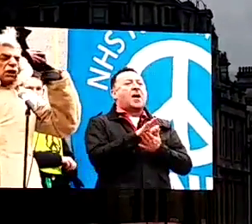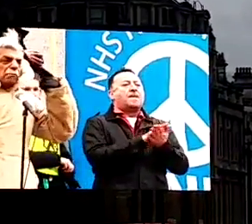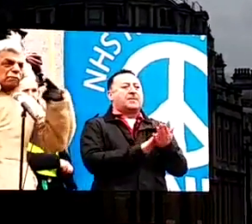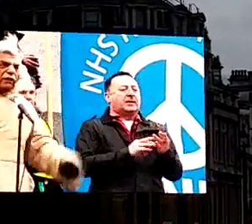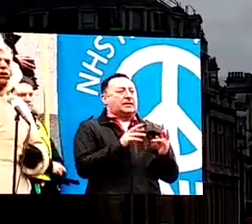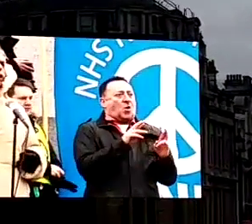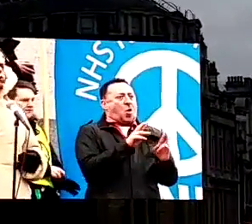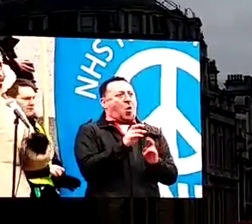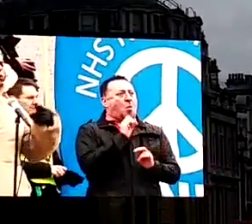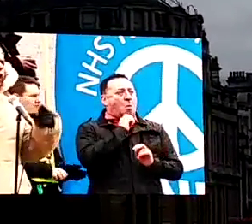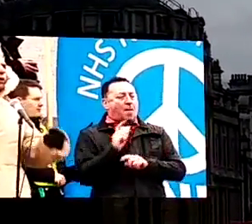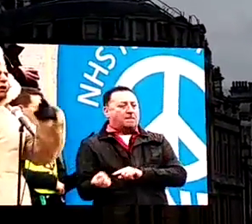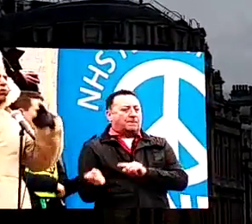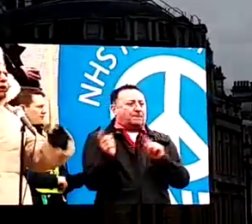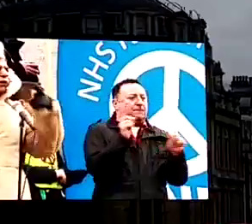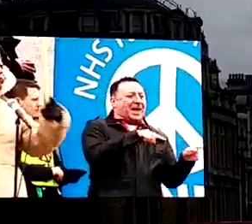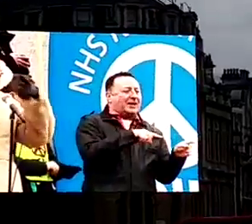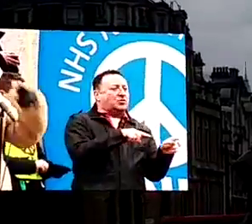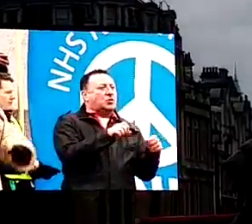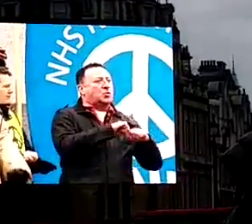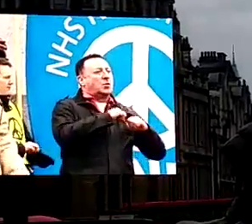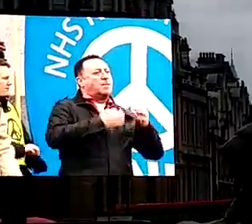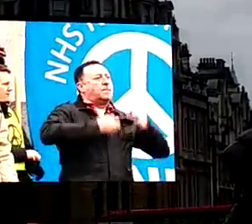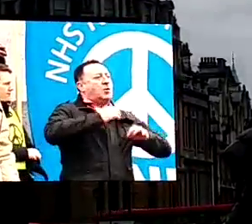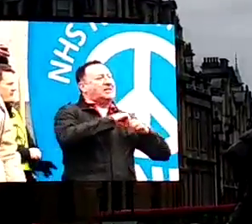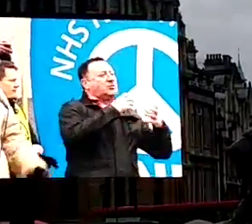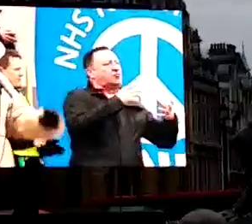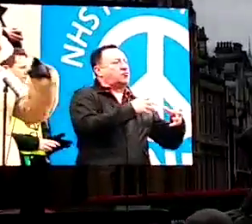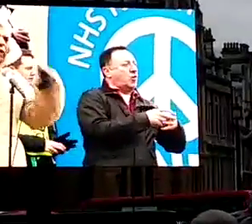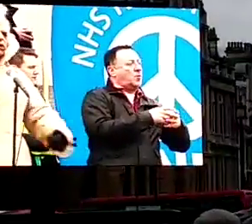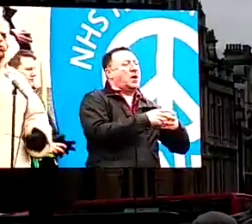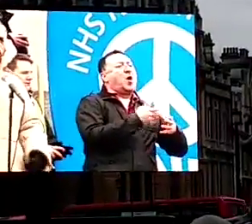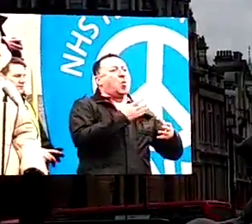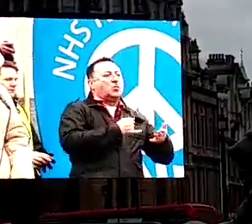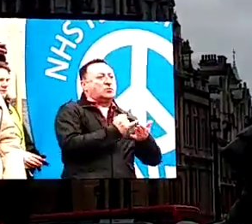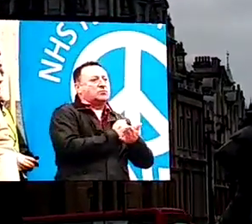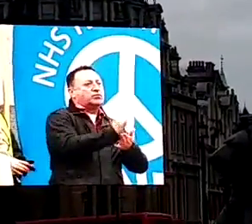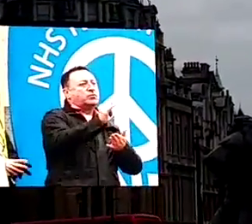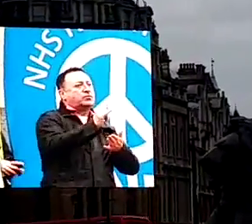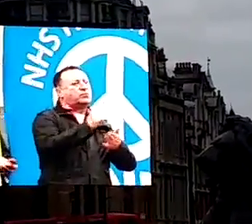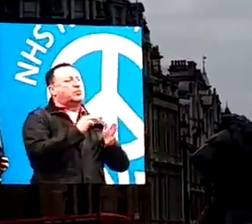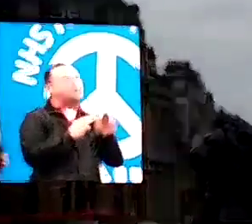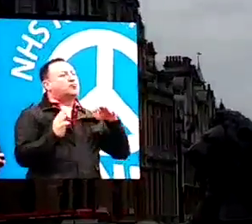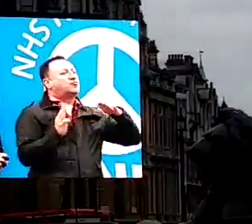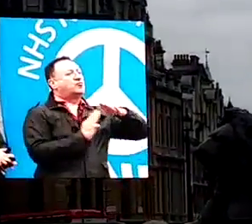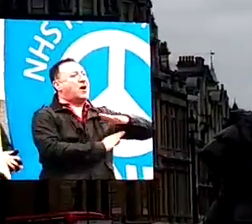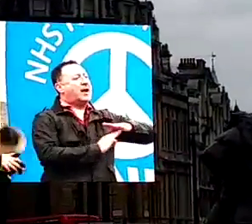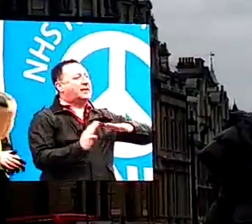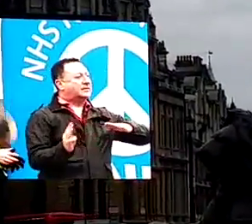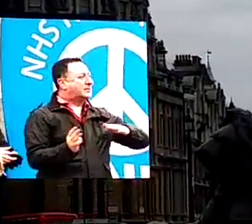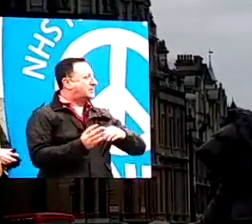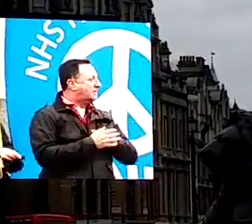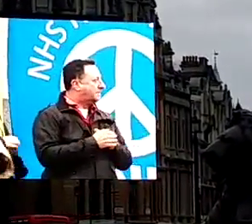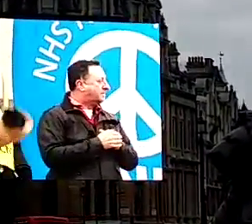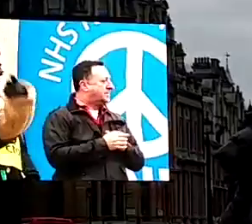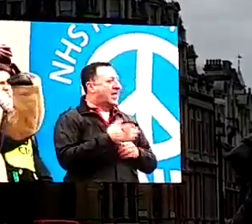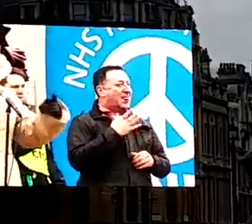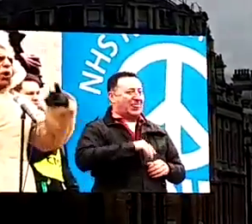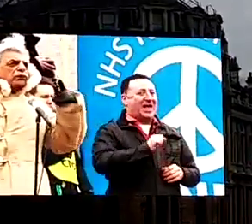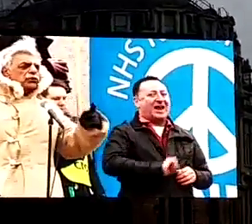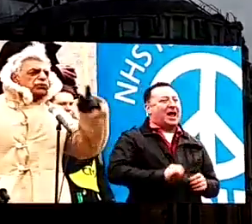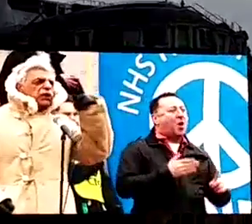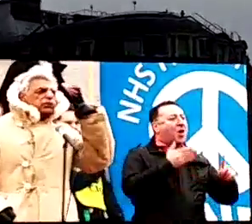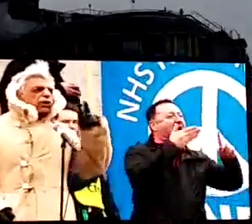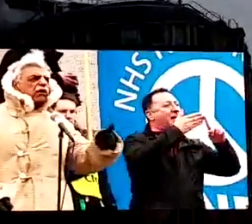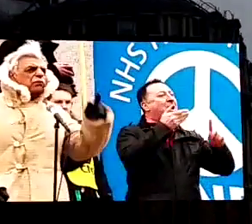that is committed to getting rid of Trident missiles. That is what we have to do to work for.